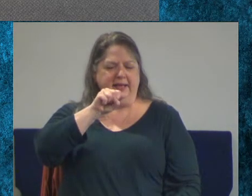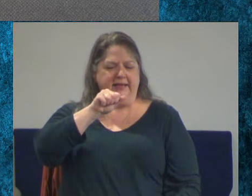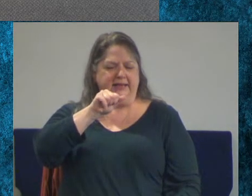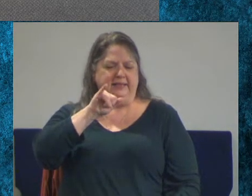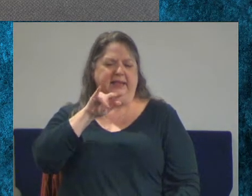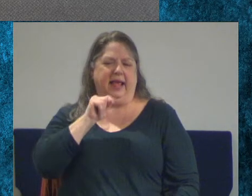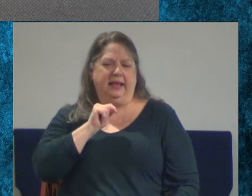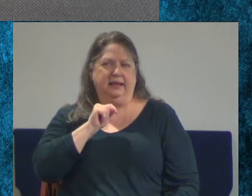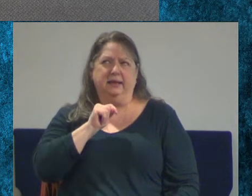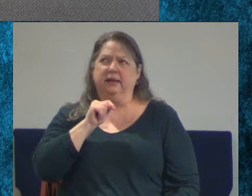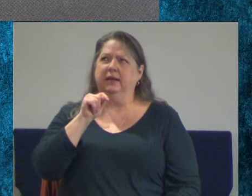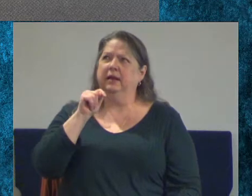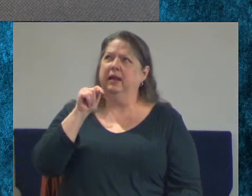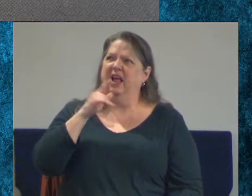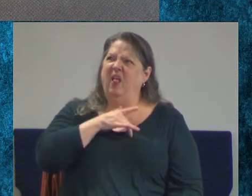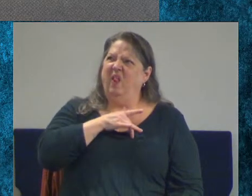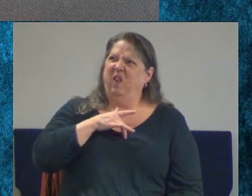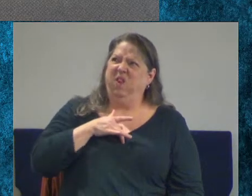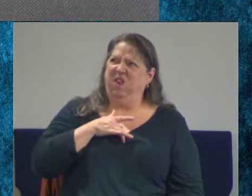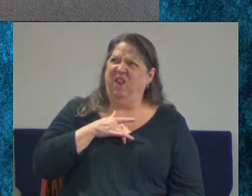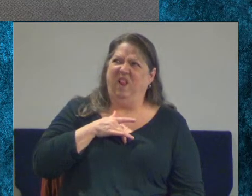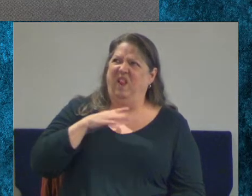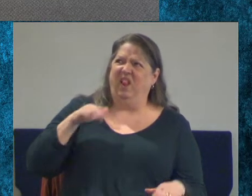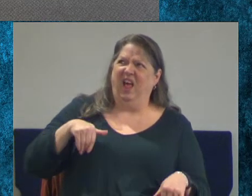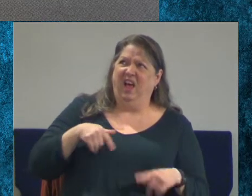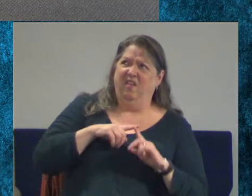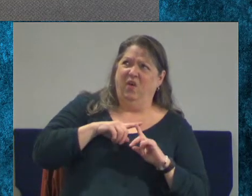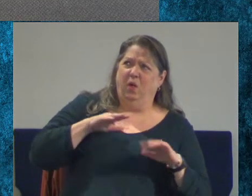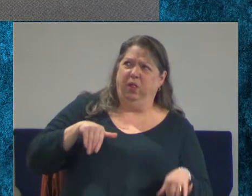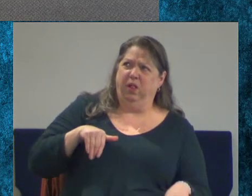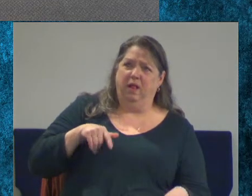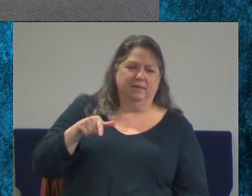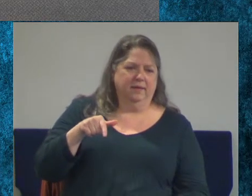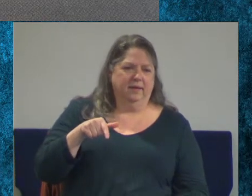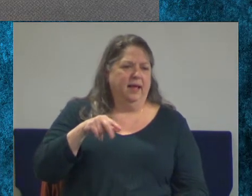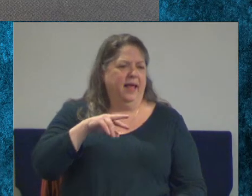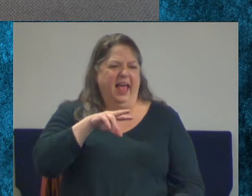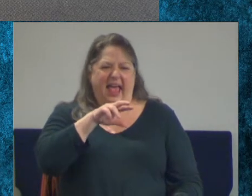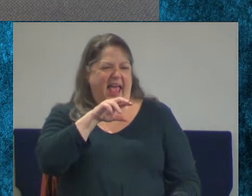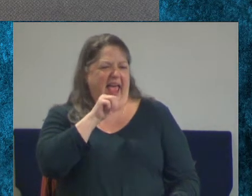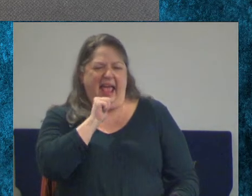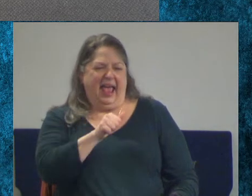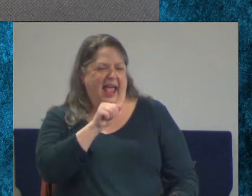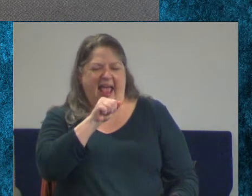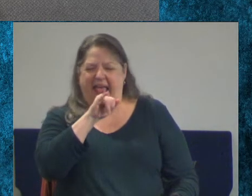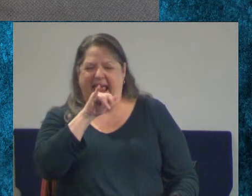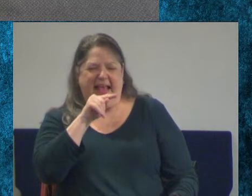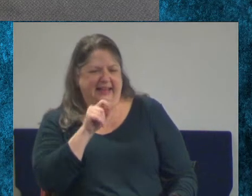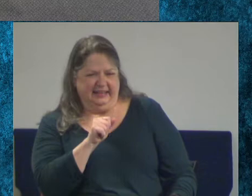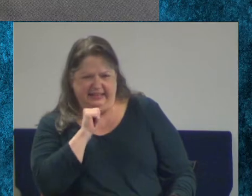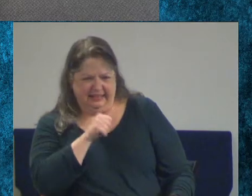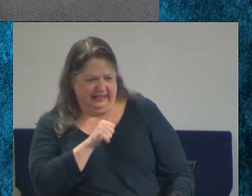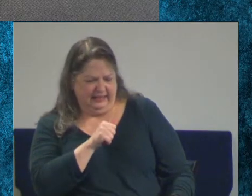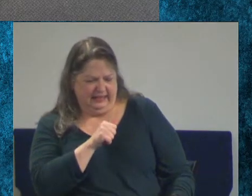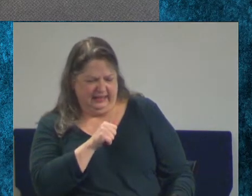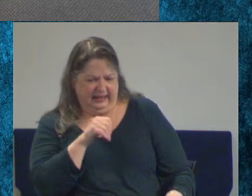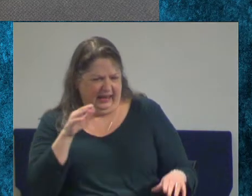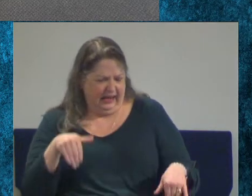and daughters washed in the blood. Or if we see ourselves as the enemy wants us to see us,